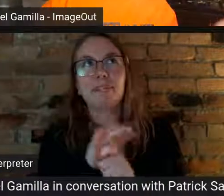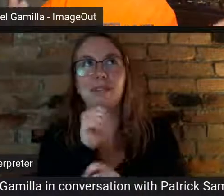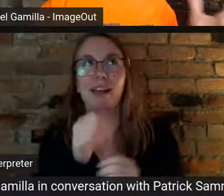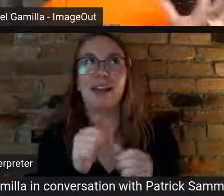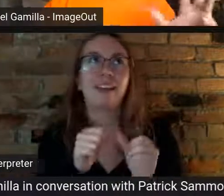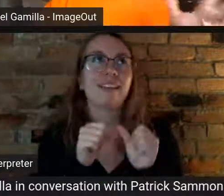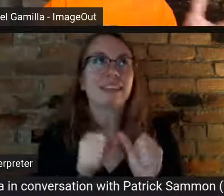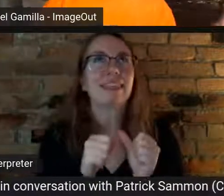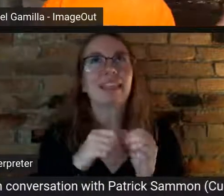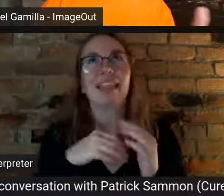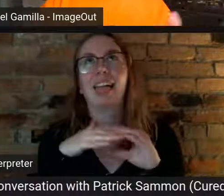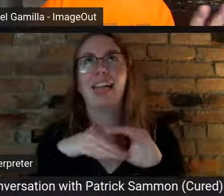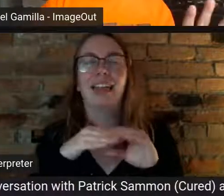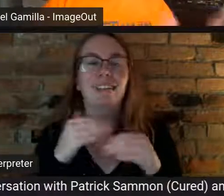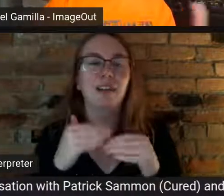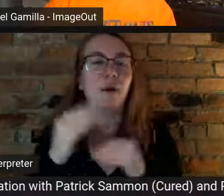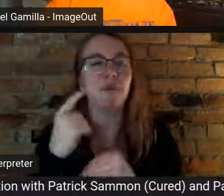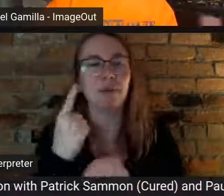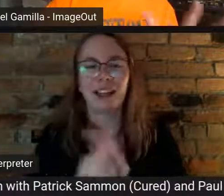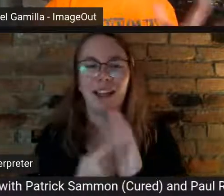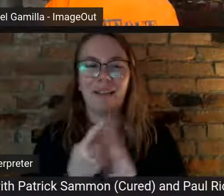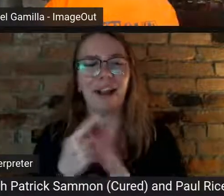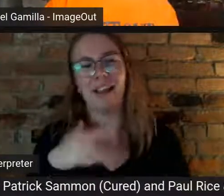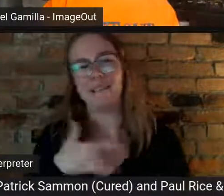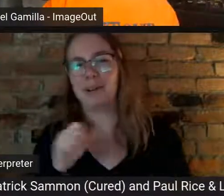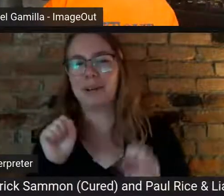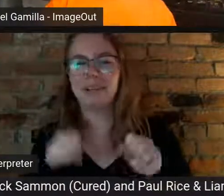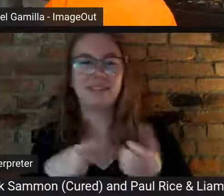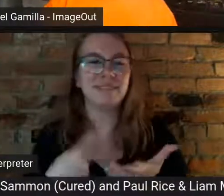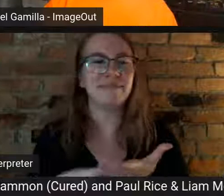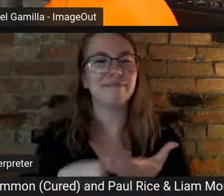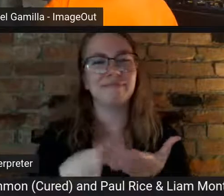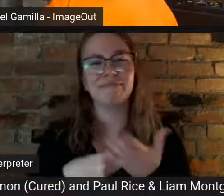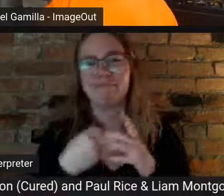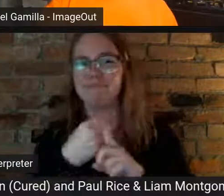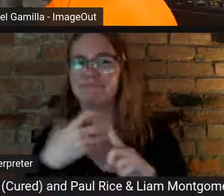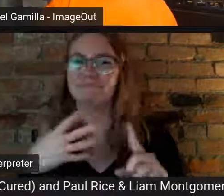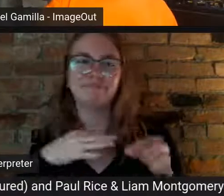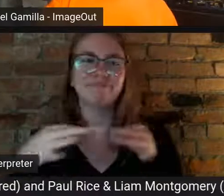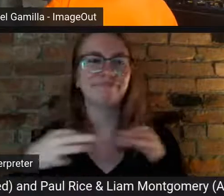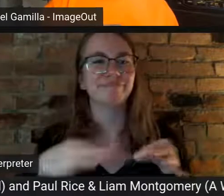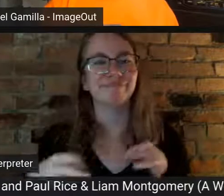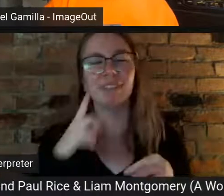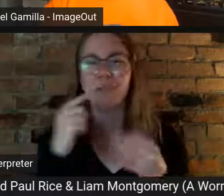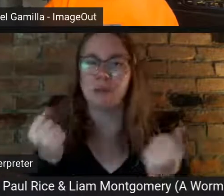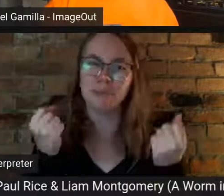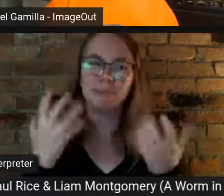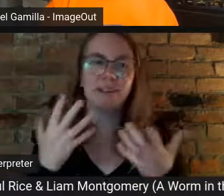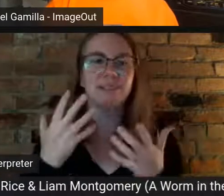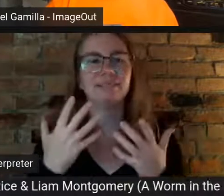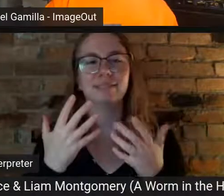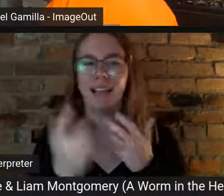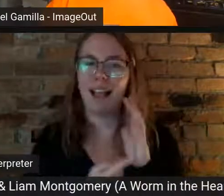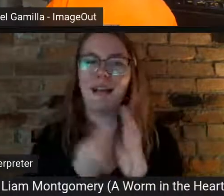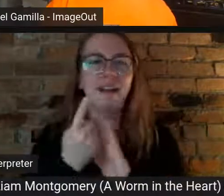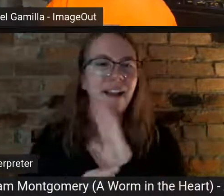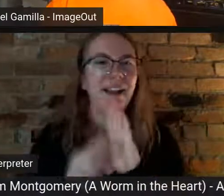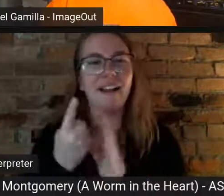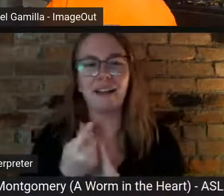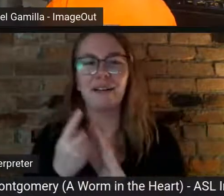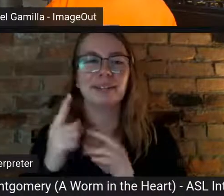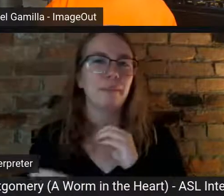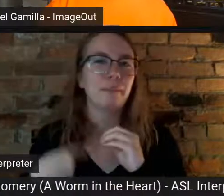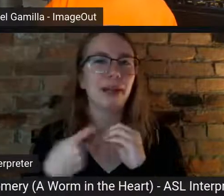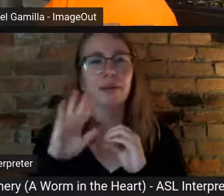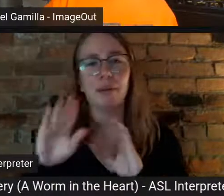talk forever on the many things that you guys touch on your films, and I'm so glad that you made your films.